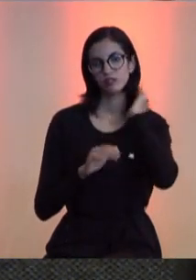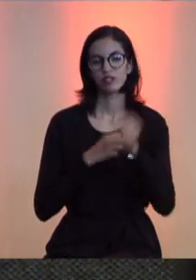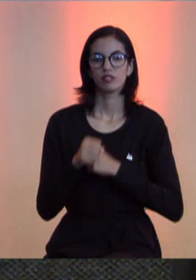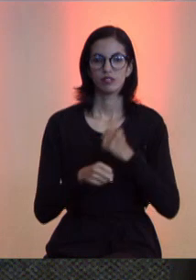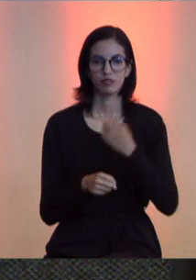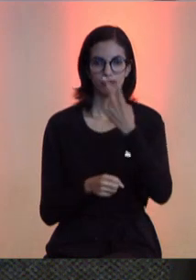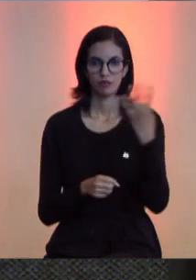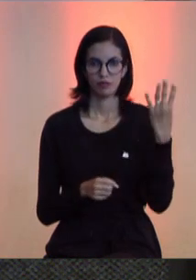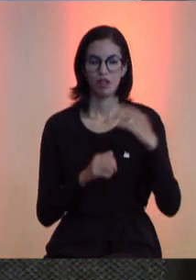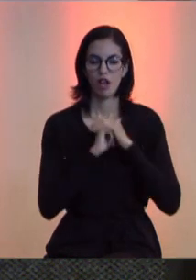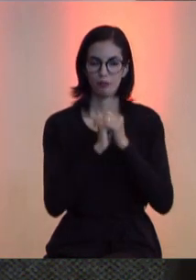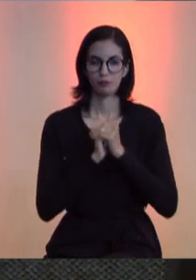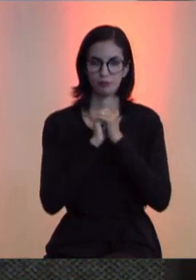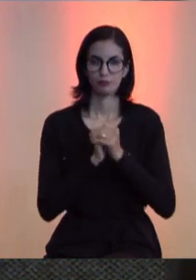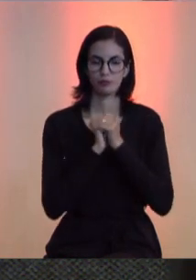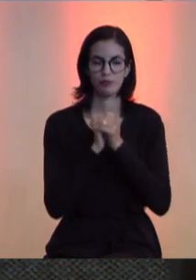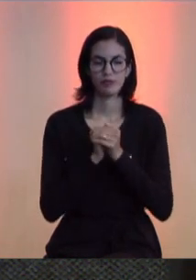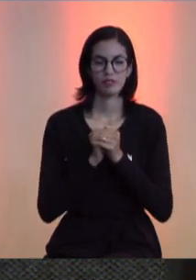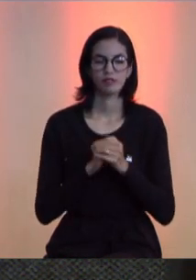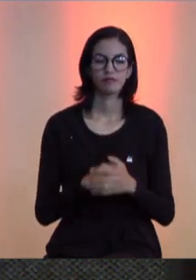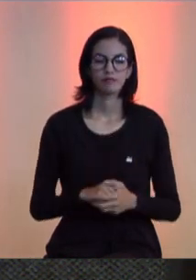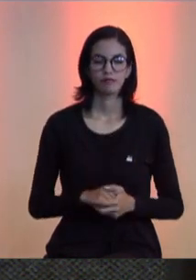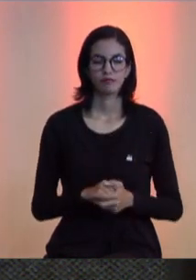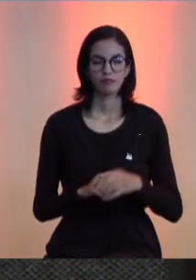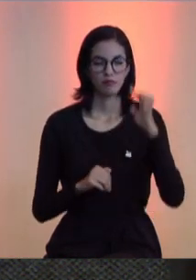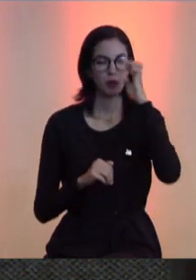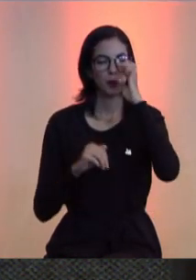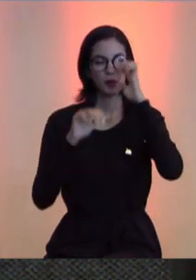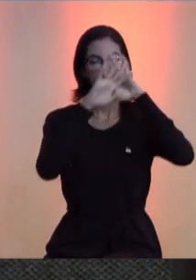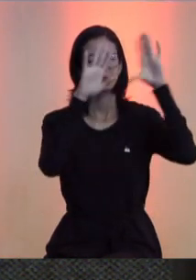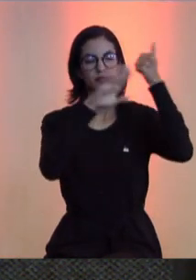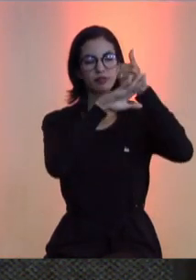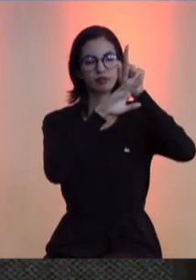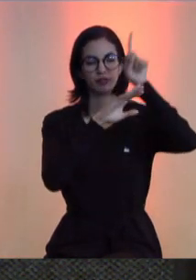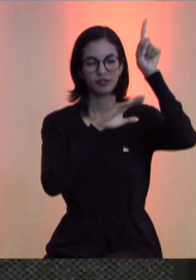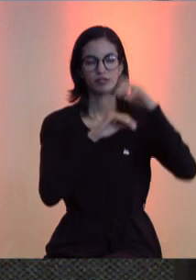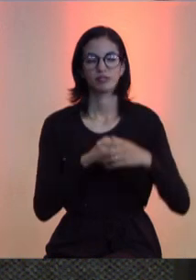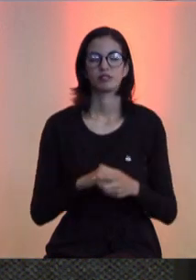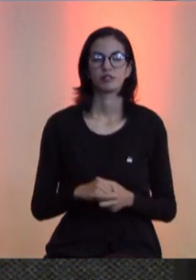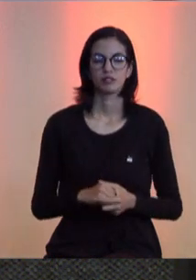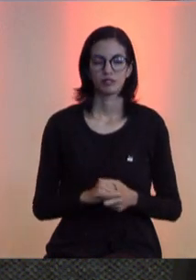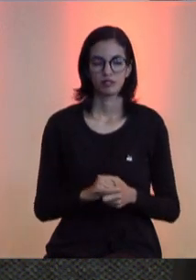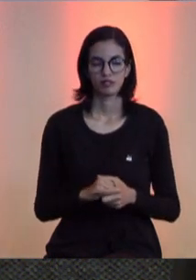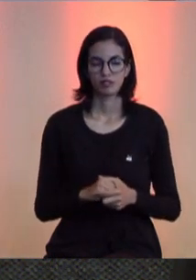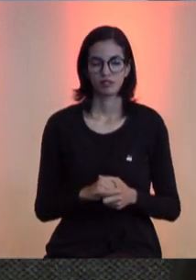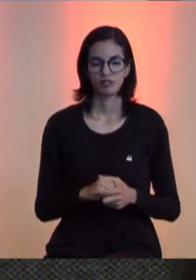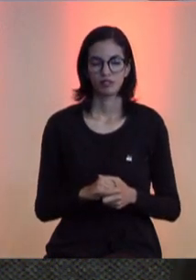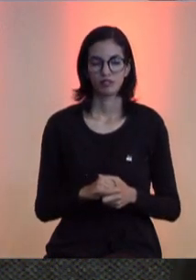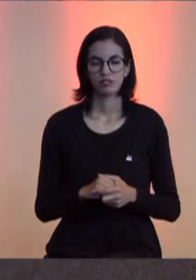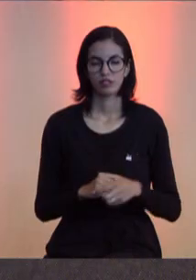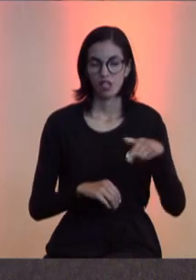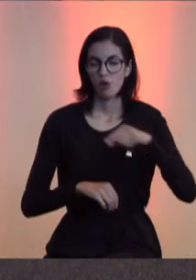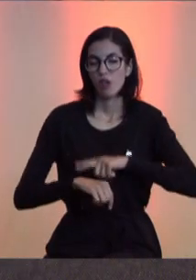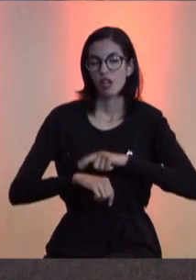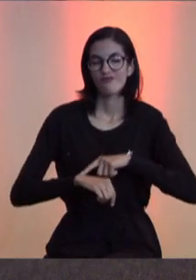My Father in heaven, mi Padre celestial, time for your Son to be glorified has come. Ha llegado el momento